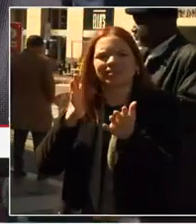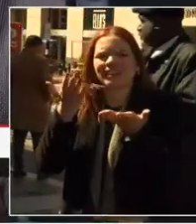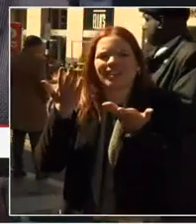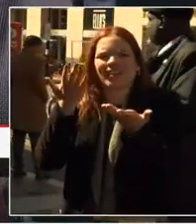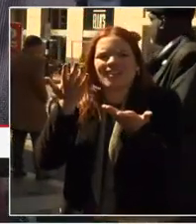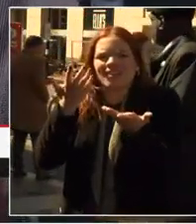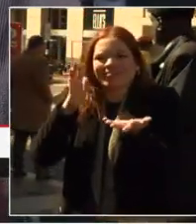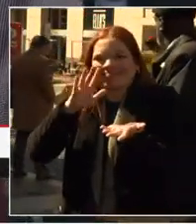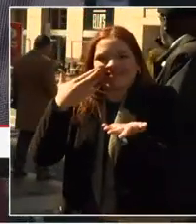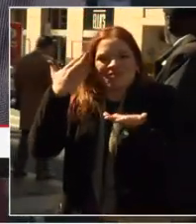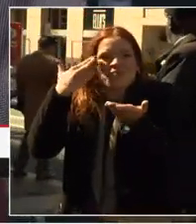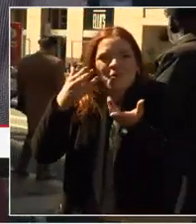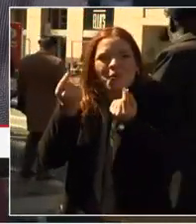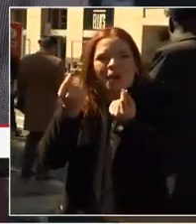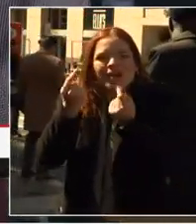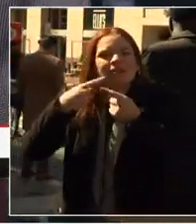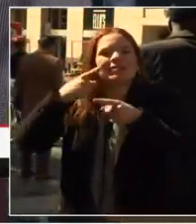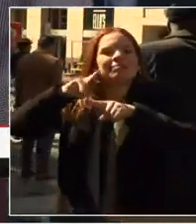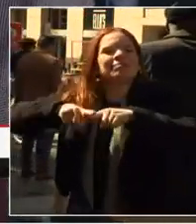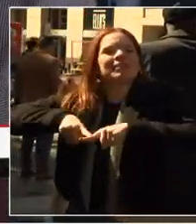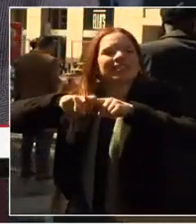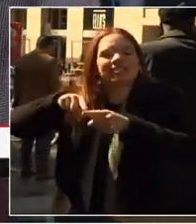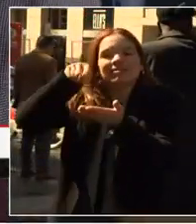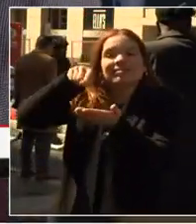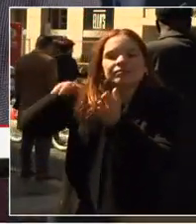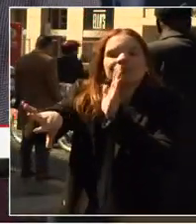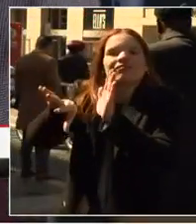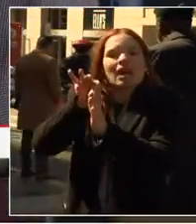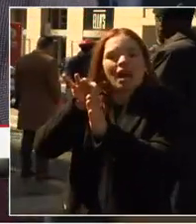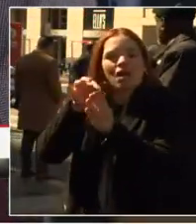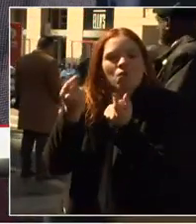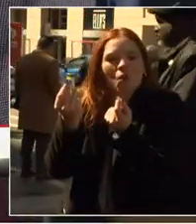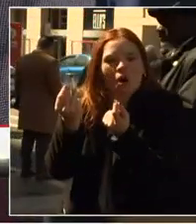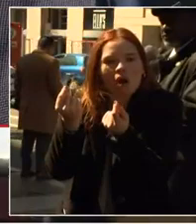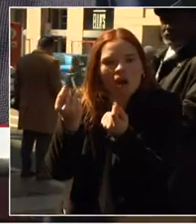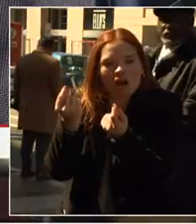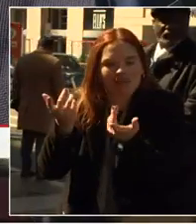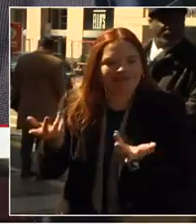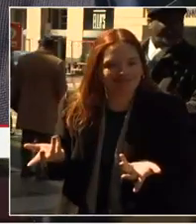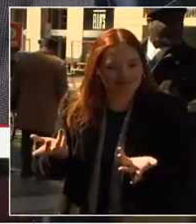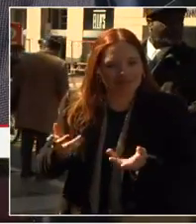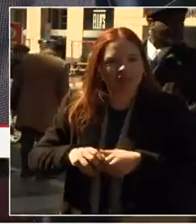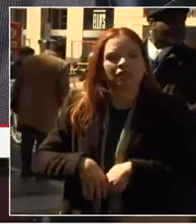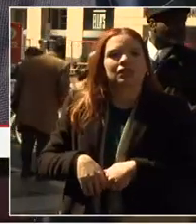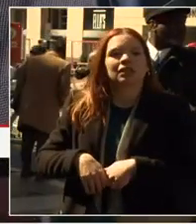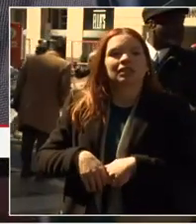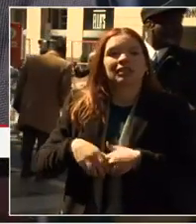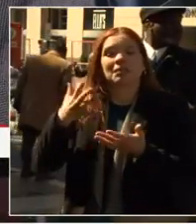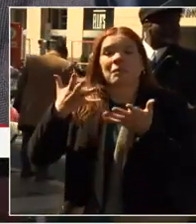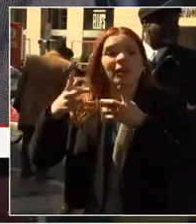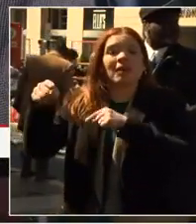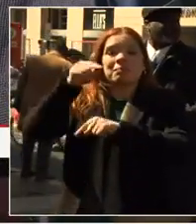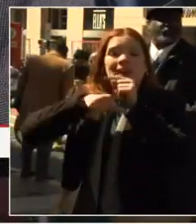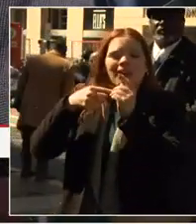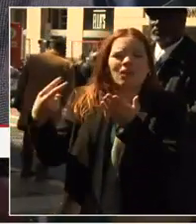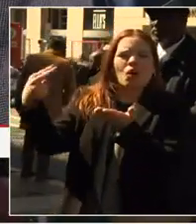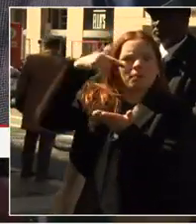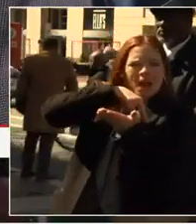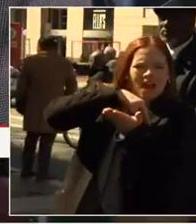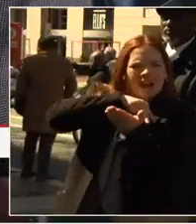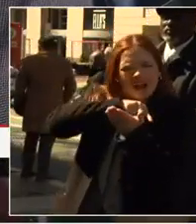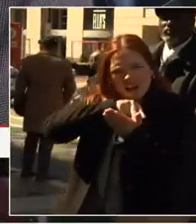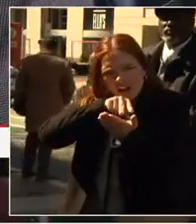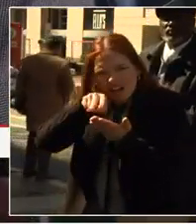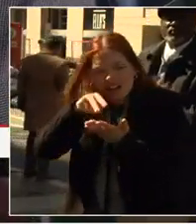our investigator finds. So it could go back, it may not go back, it could go sideways. We don't know, but